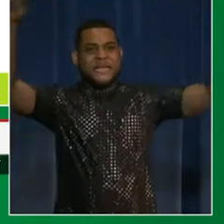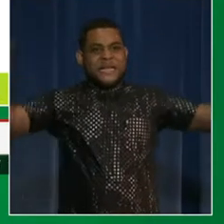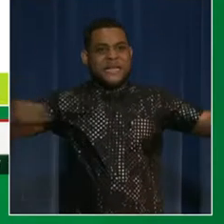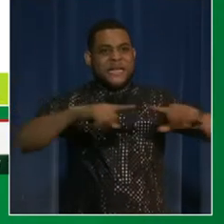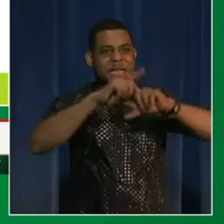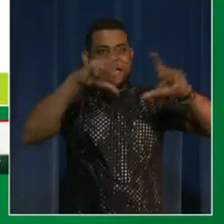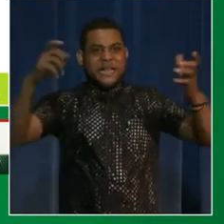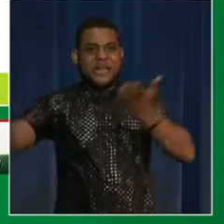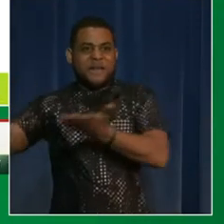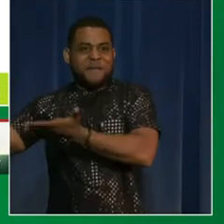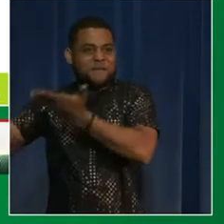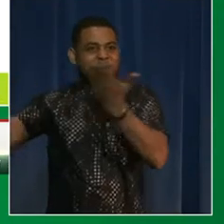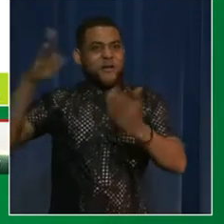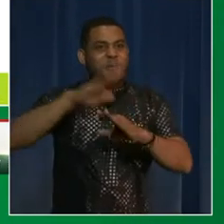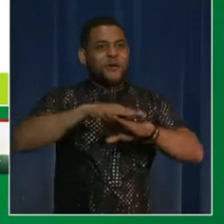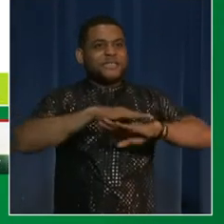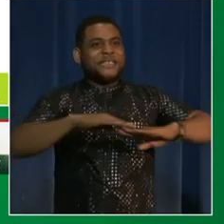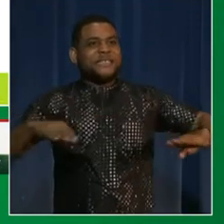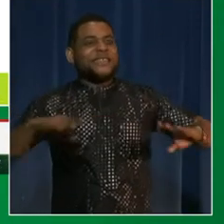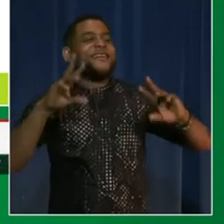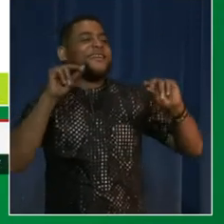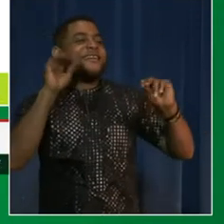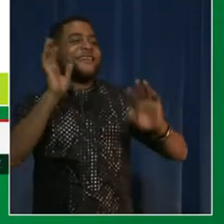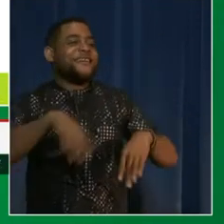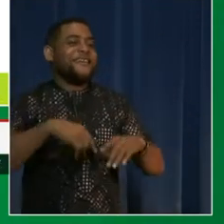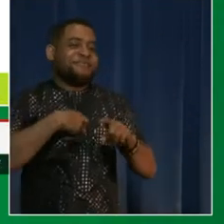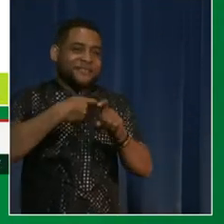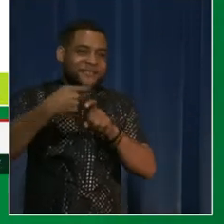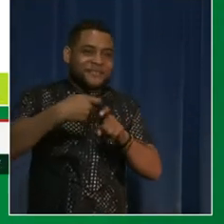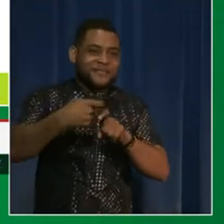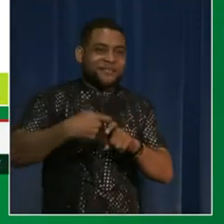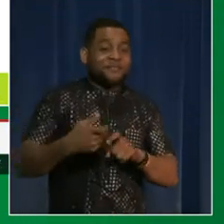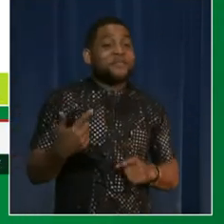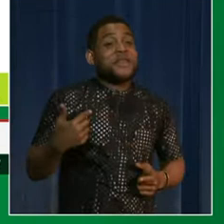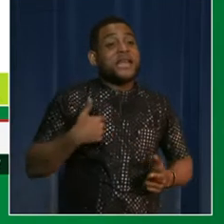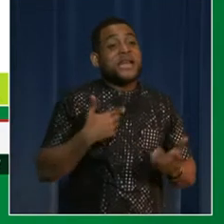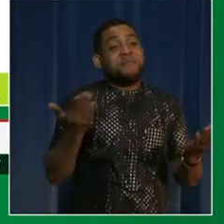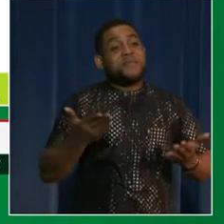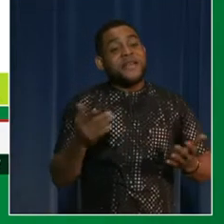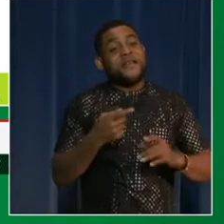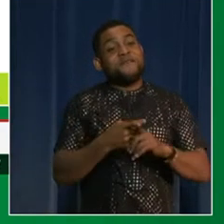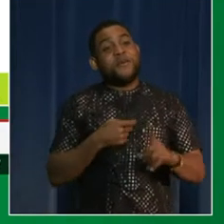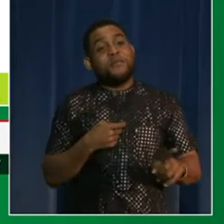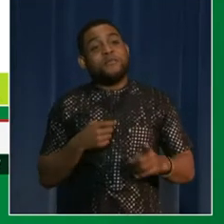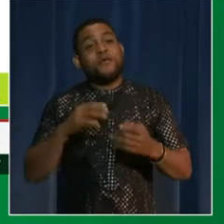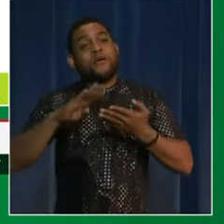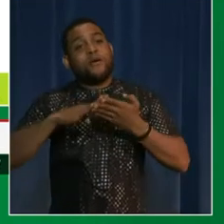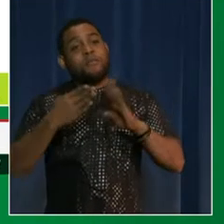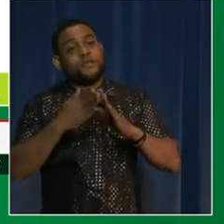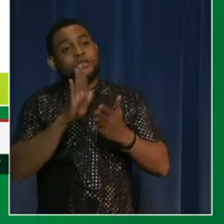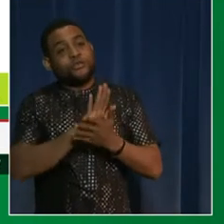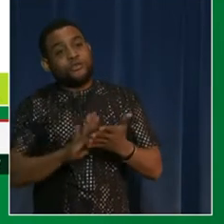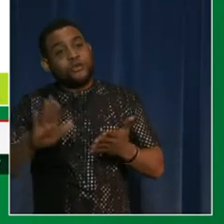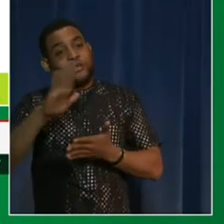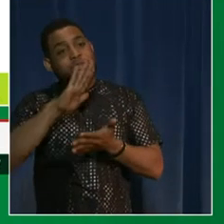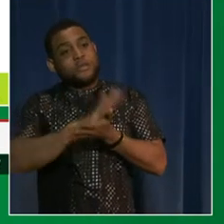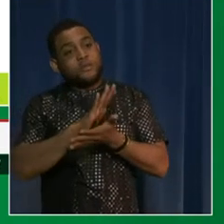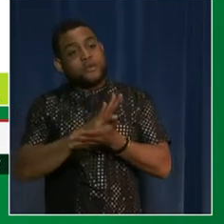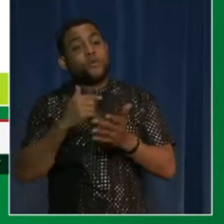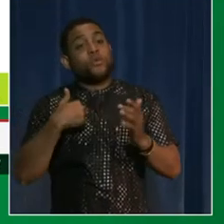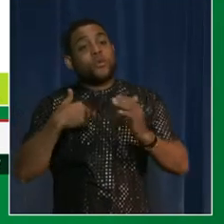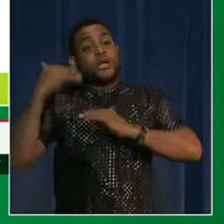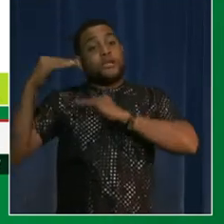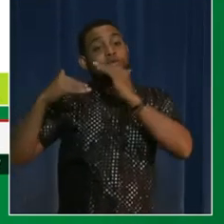name is Jason Lodi. I am the CEO of Community College Preparatory Academy. We are an adult public charter school located in Ward 8, and we'll